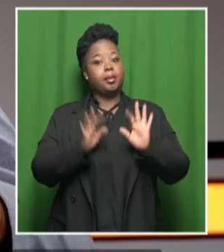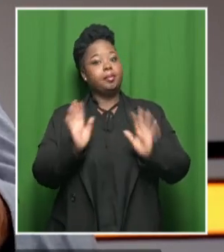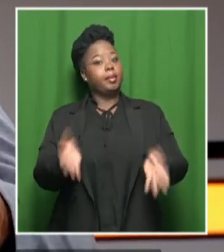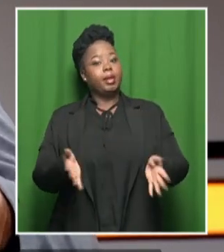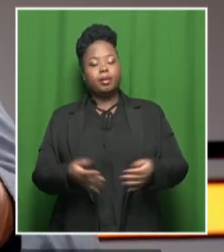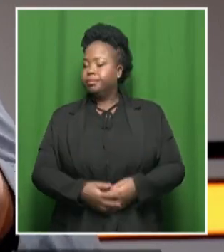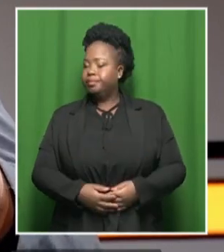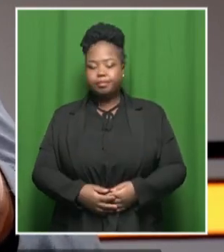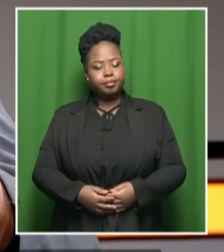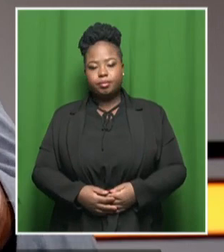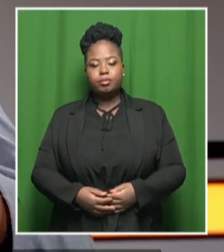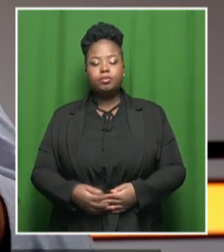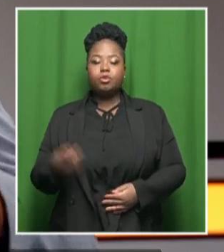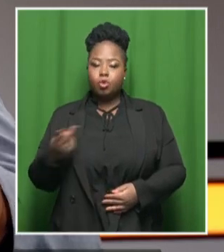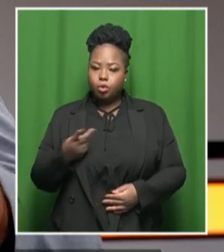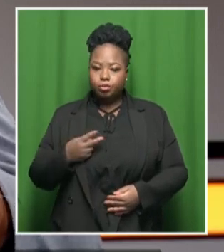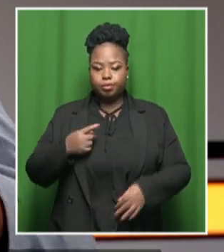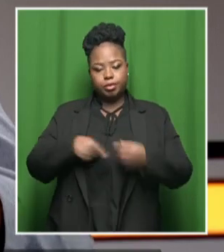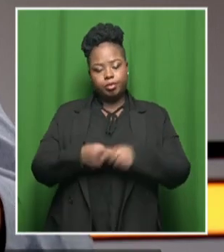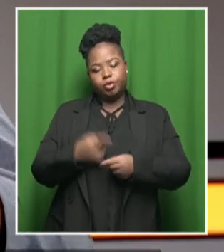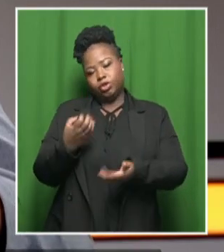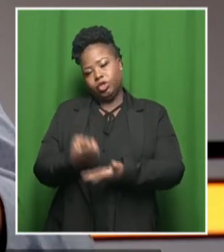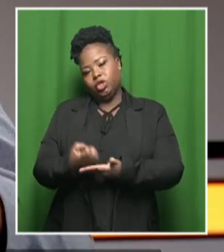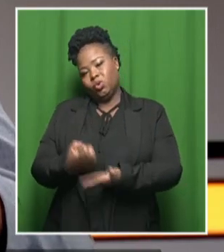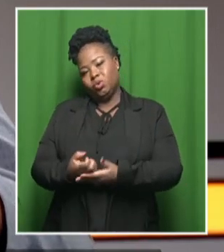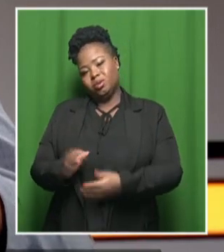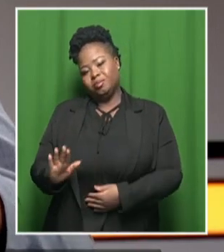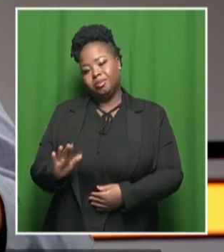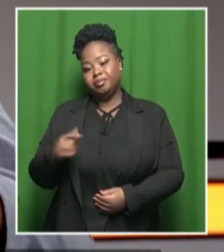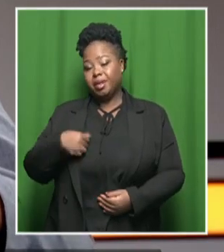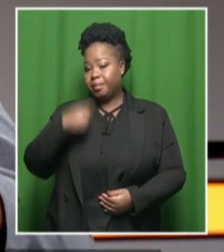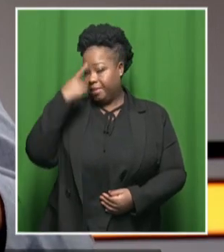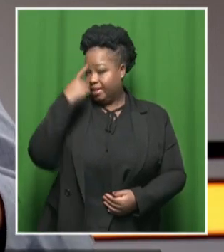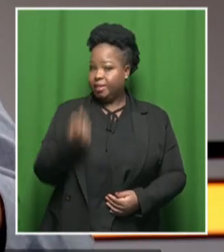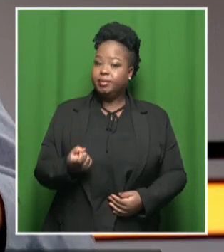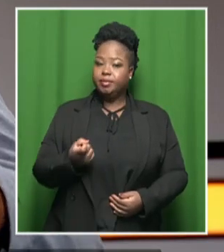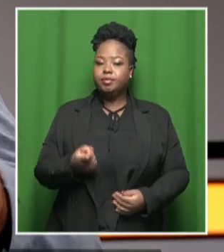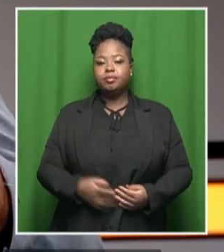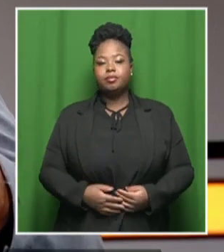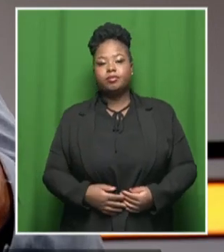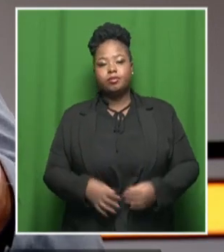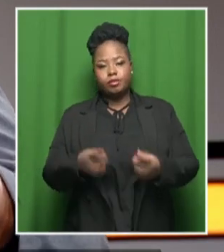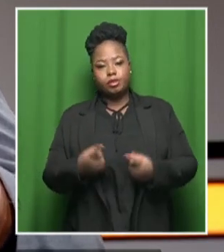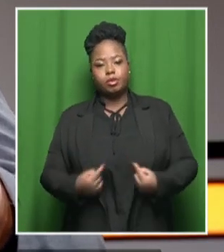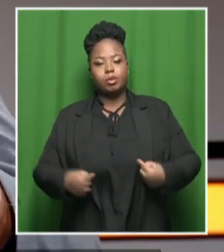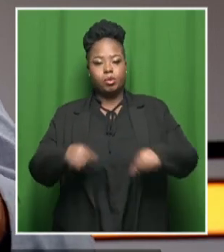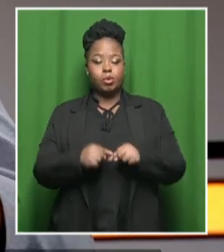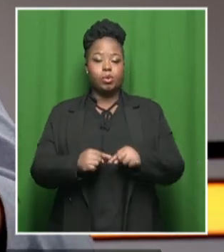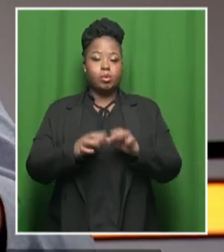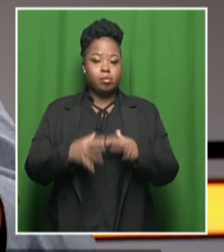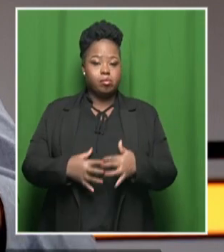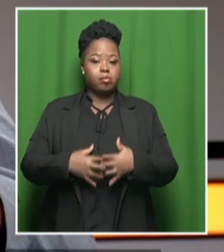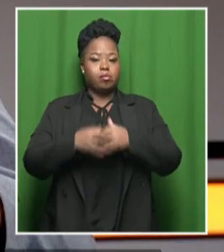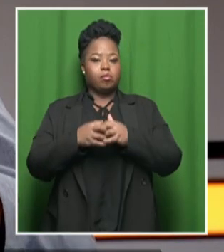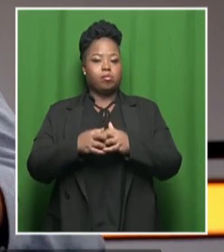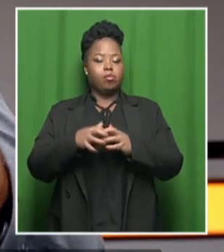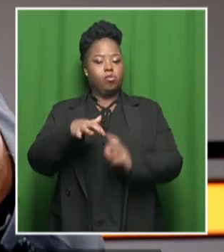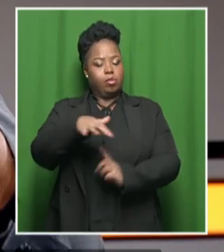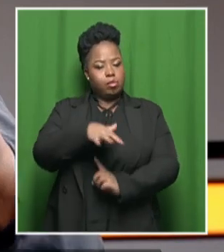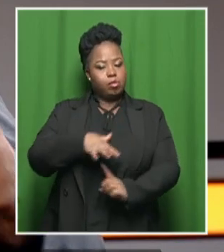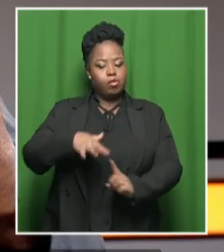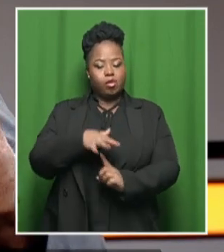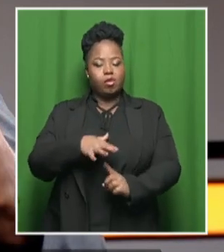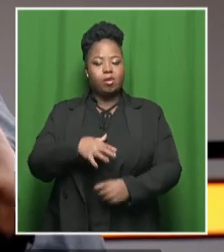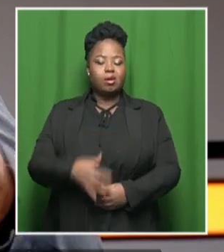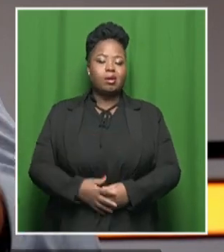it's about also the economy. I believe that if we create the conditions for the